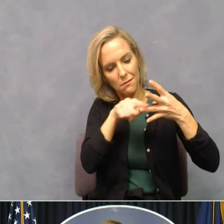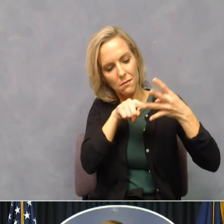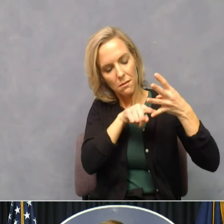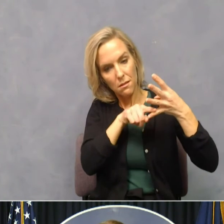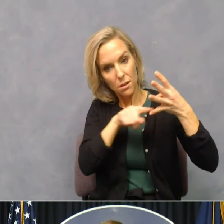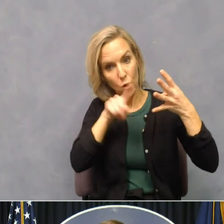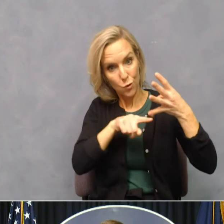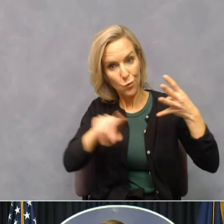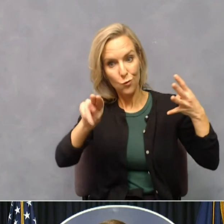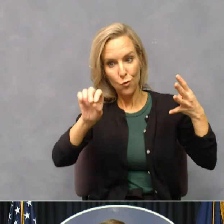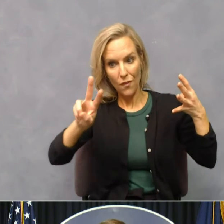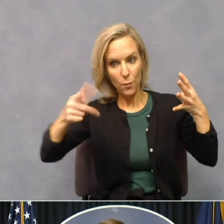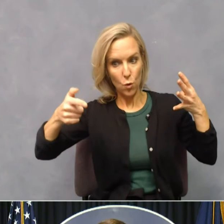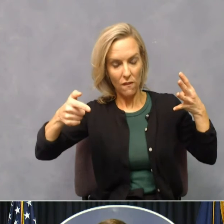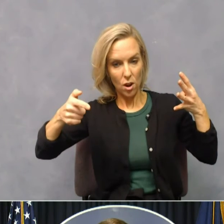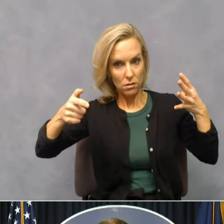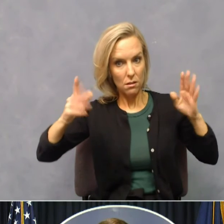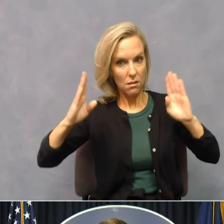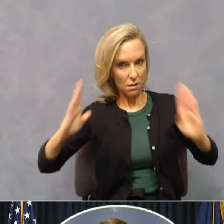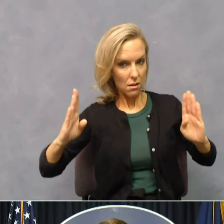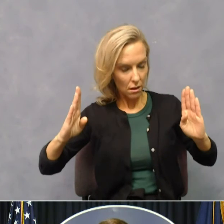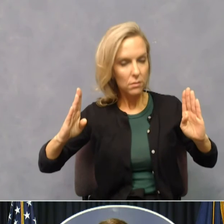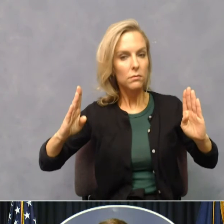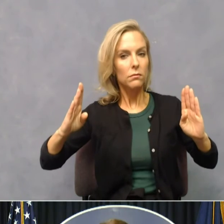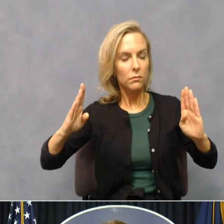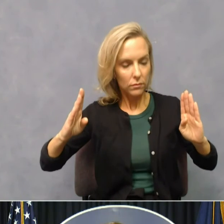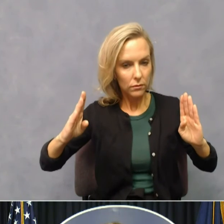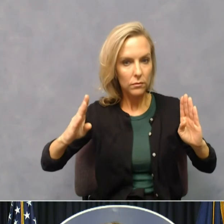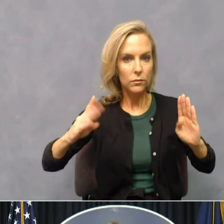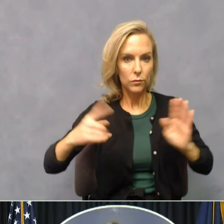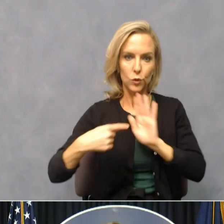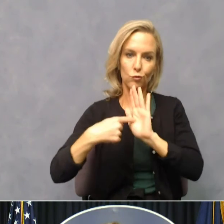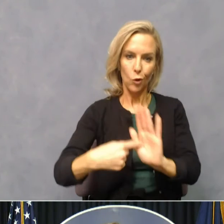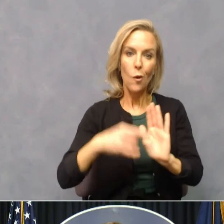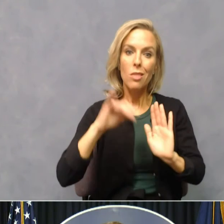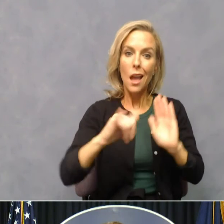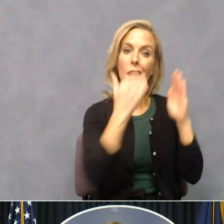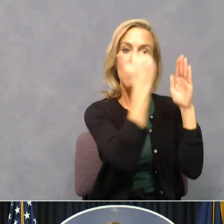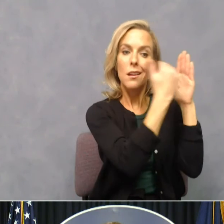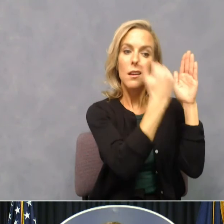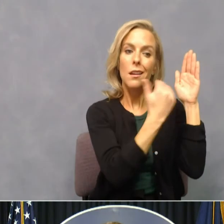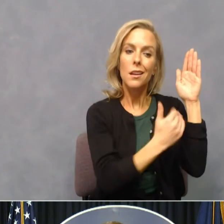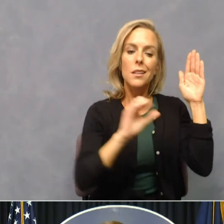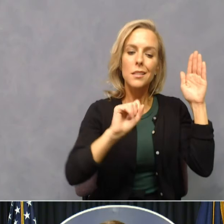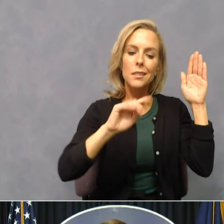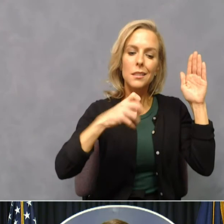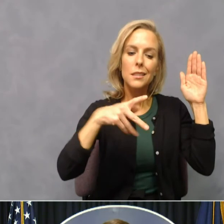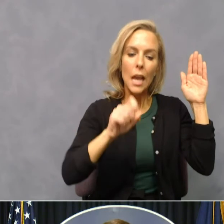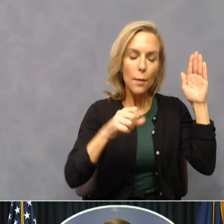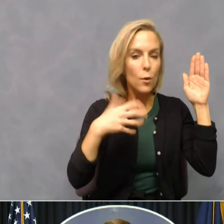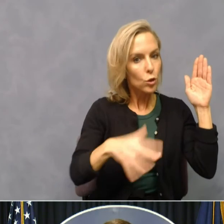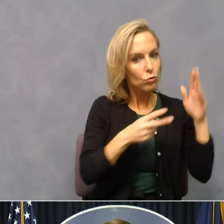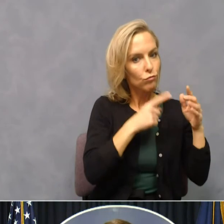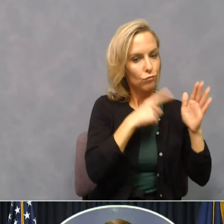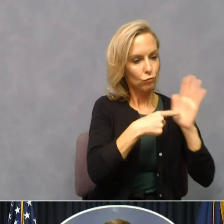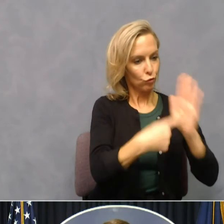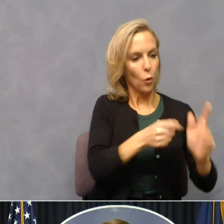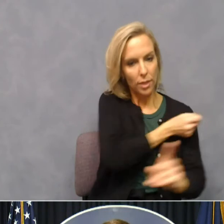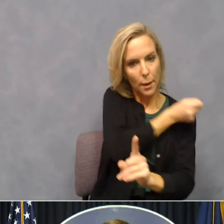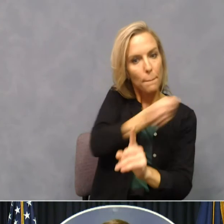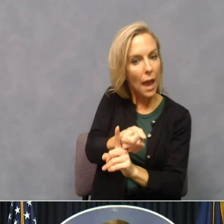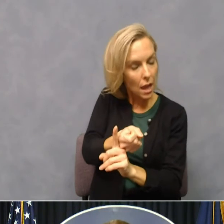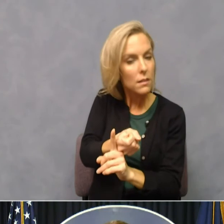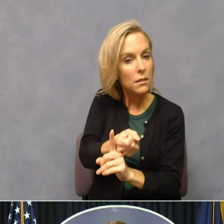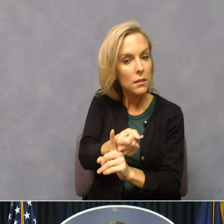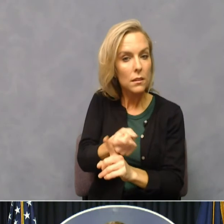21st is just enough time for the steps that we were taking to have a real impact. And we hope that this isn't just